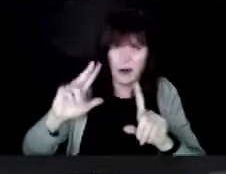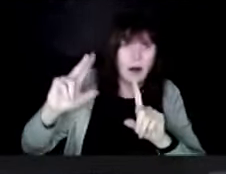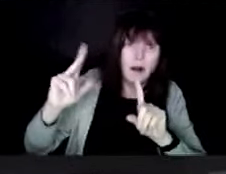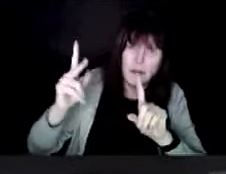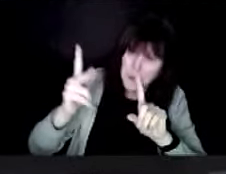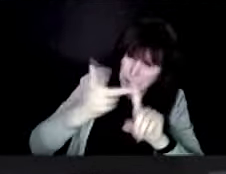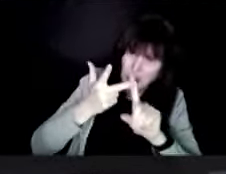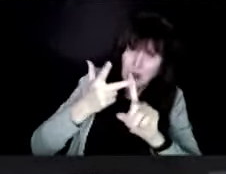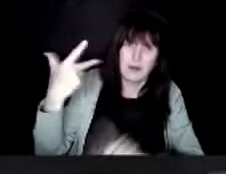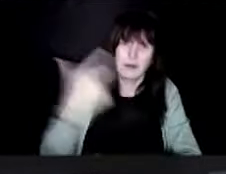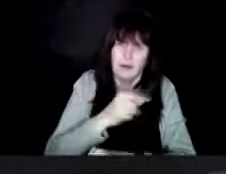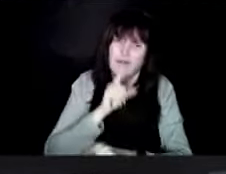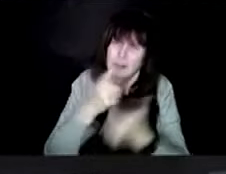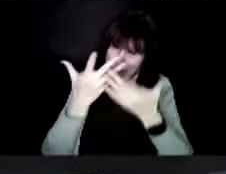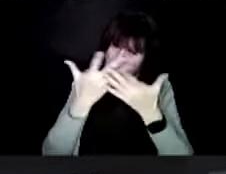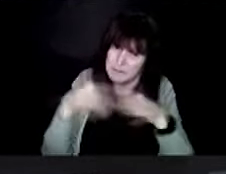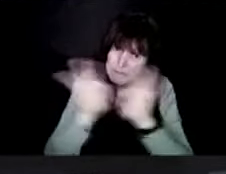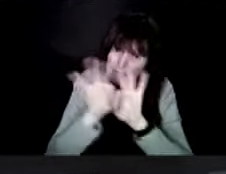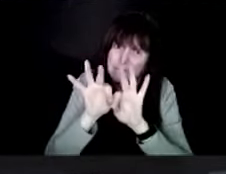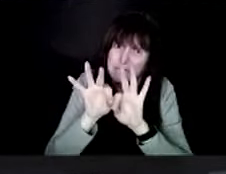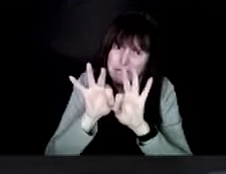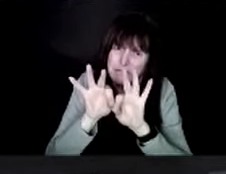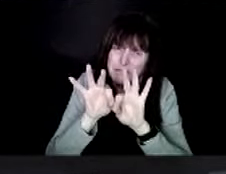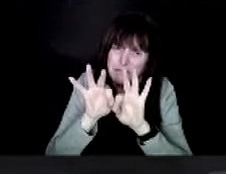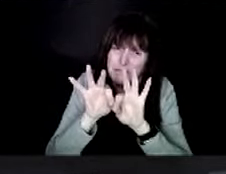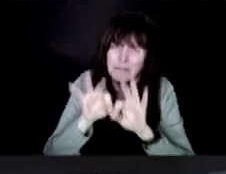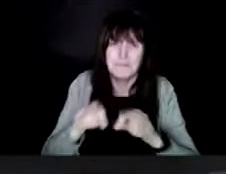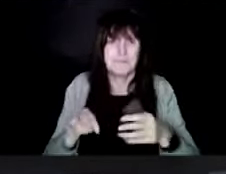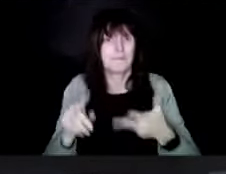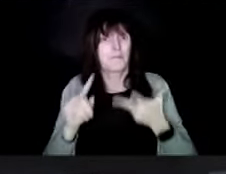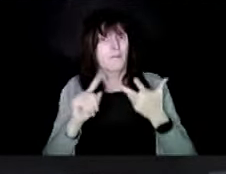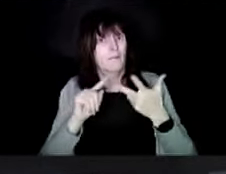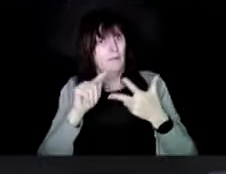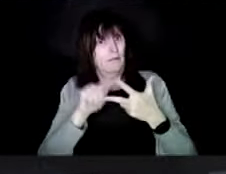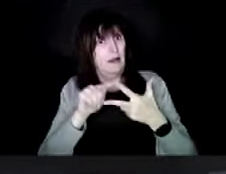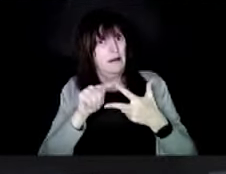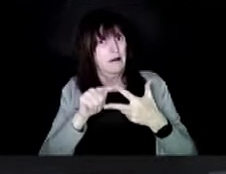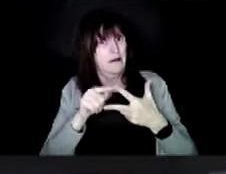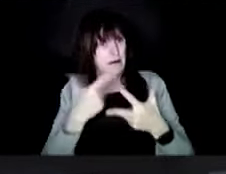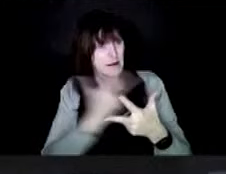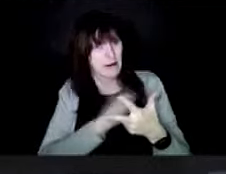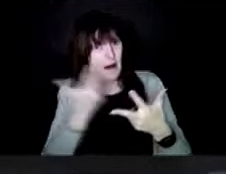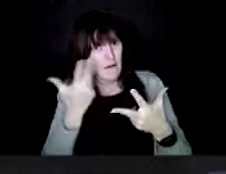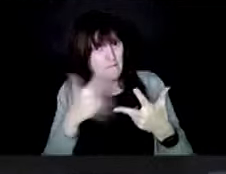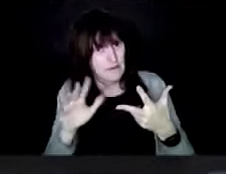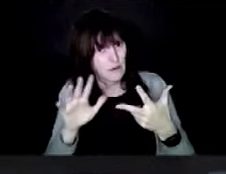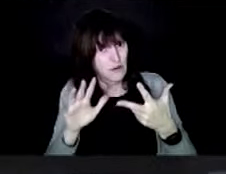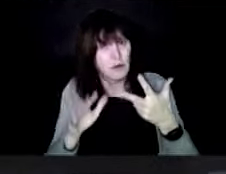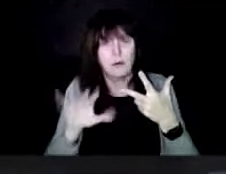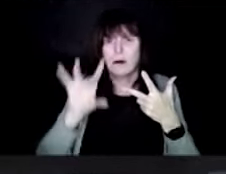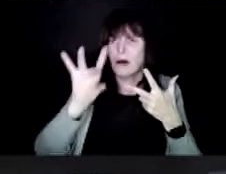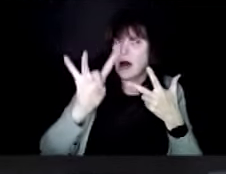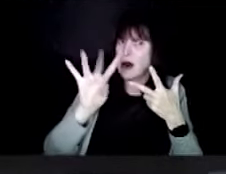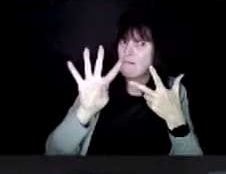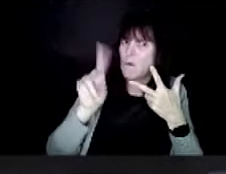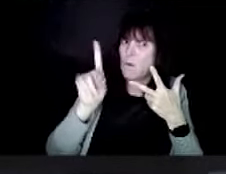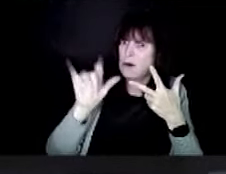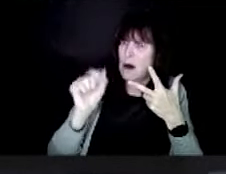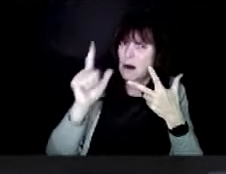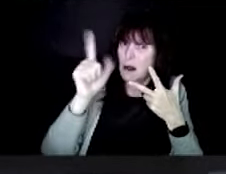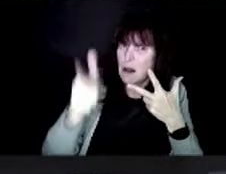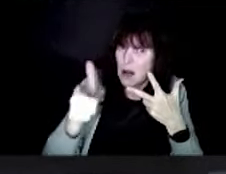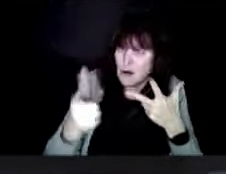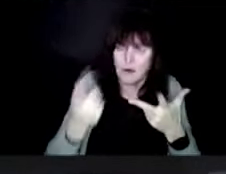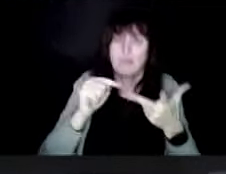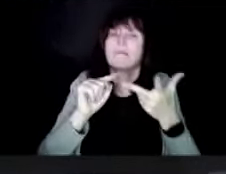84 days from your last dose makes you eligible. If you've got an appointment in March, appointment in February, please, if it's 84 days, you're eligible